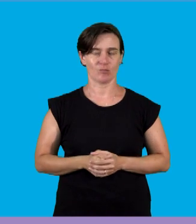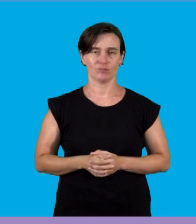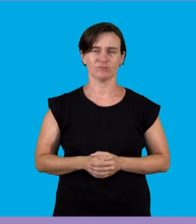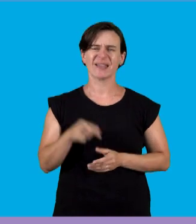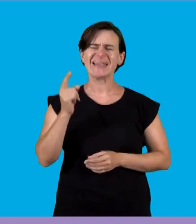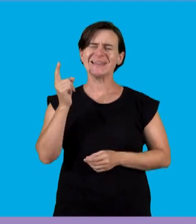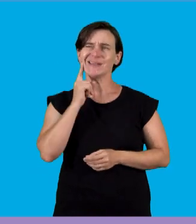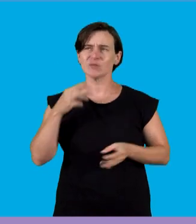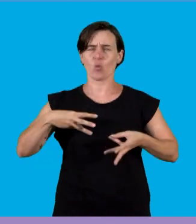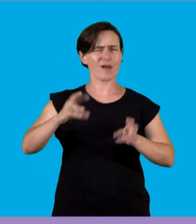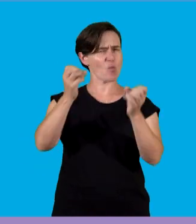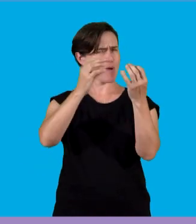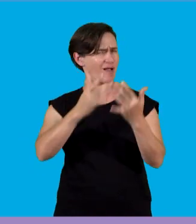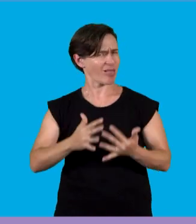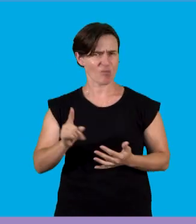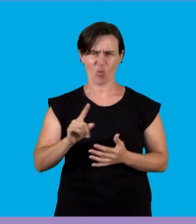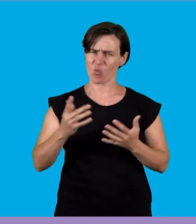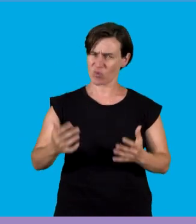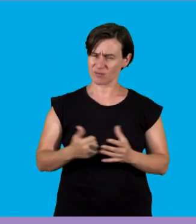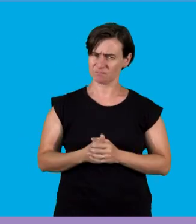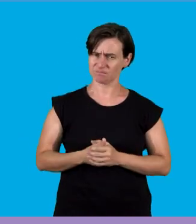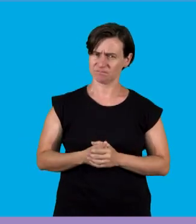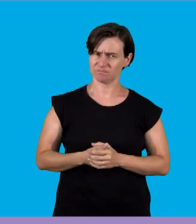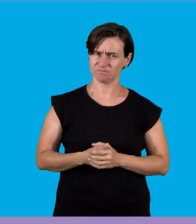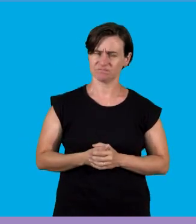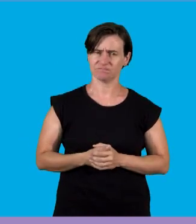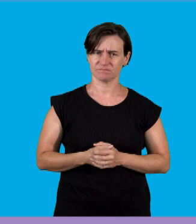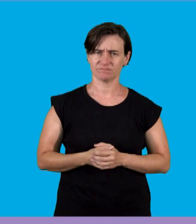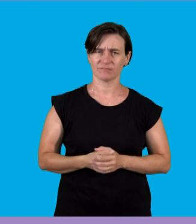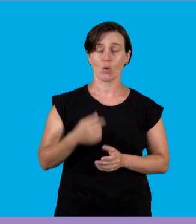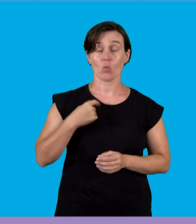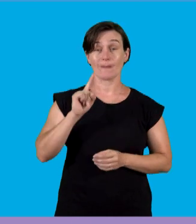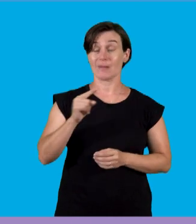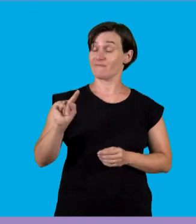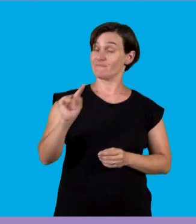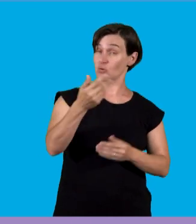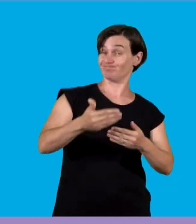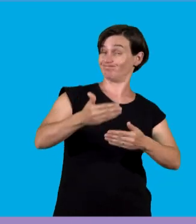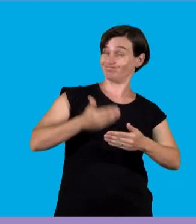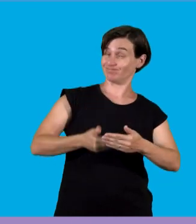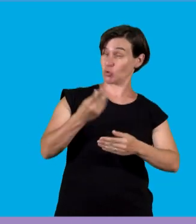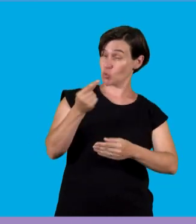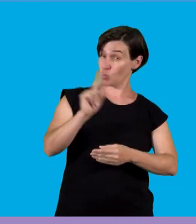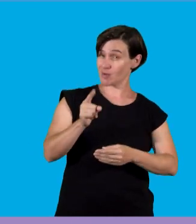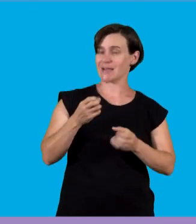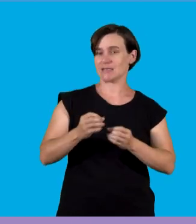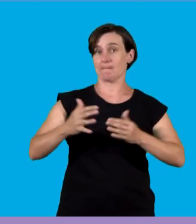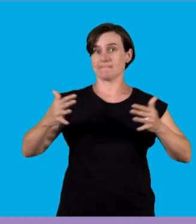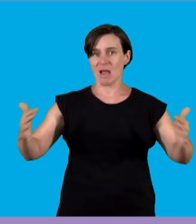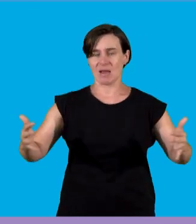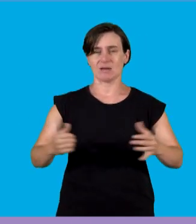4. Now, what is the easiest way of calculating this? Of course, we know that we need to expand